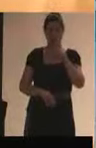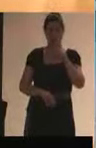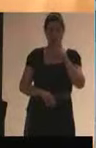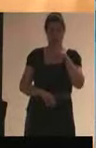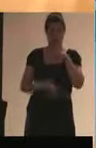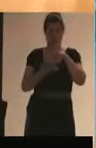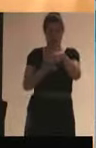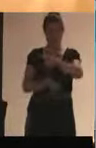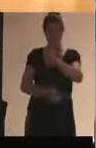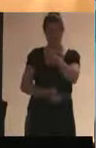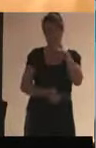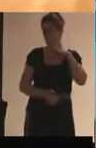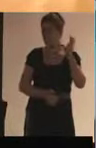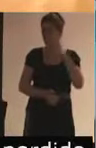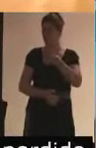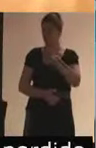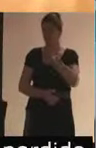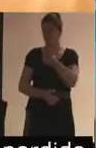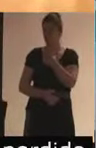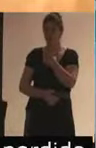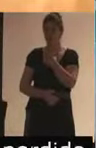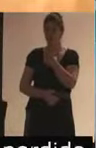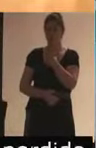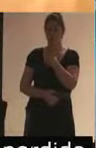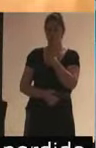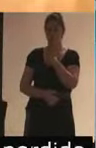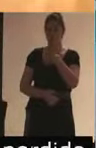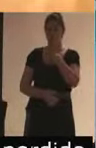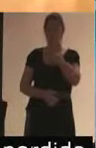apply them on a person who has lost the skill of